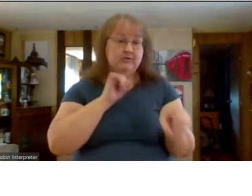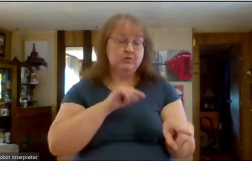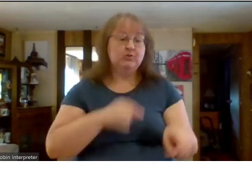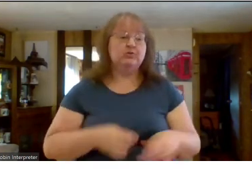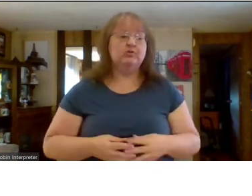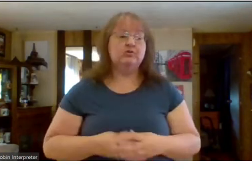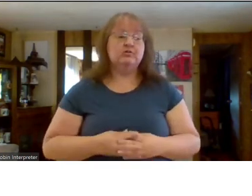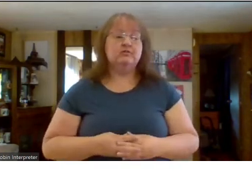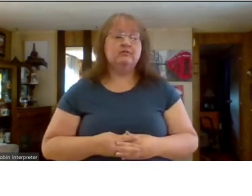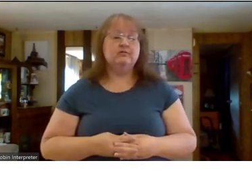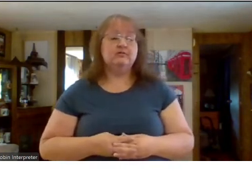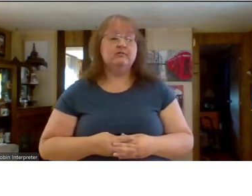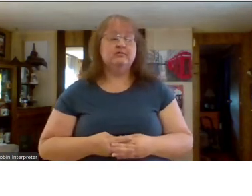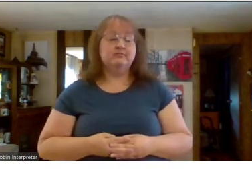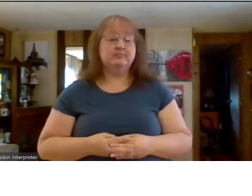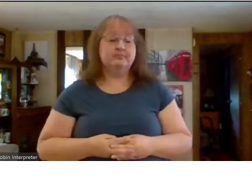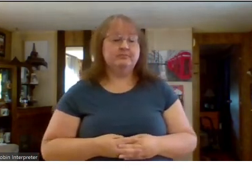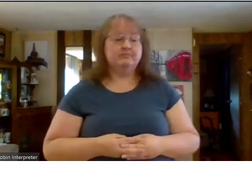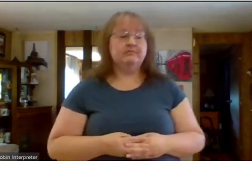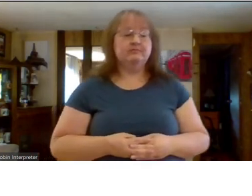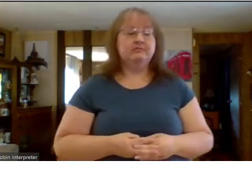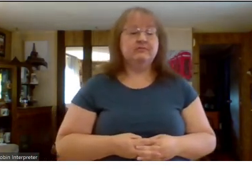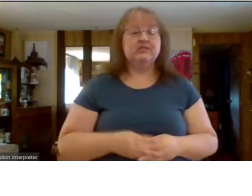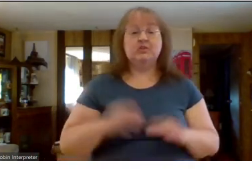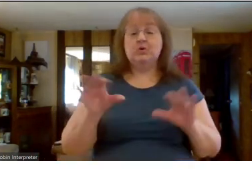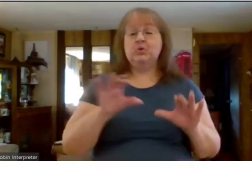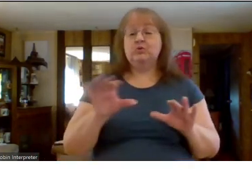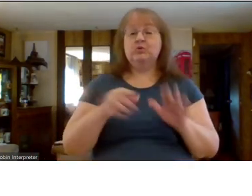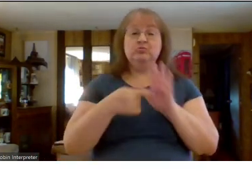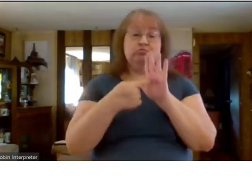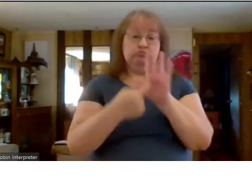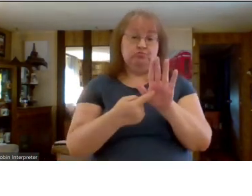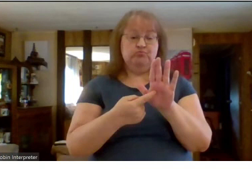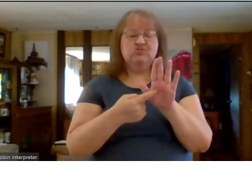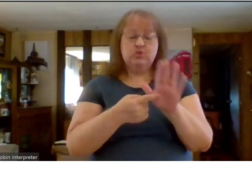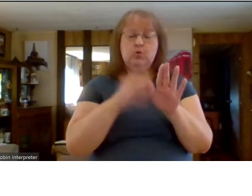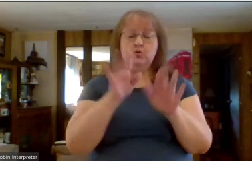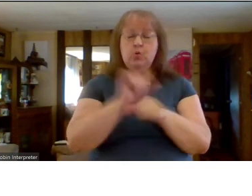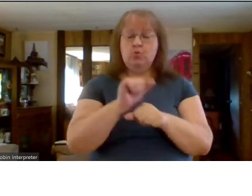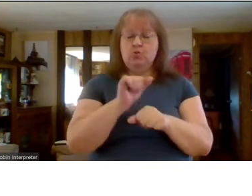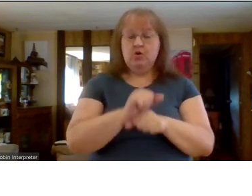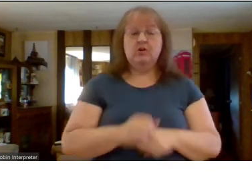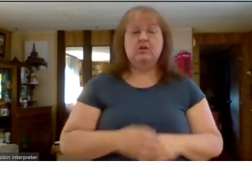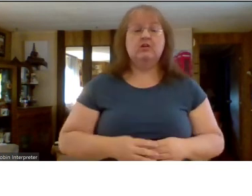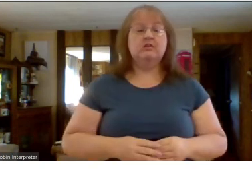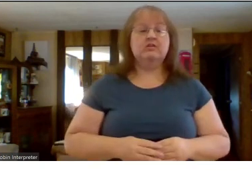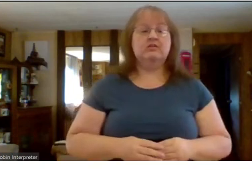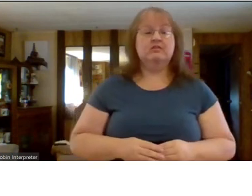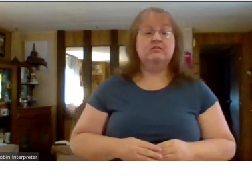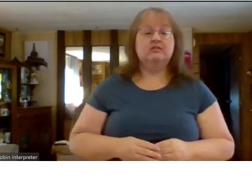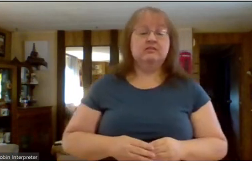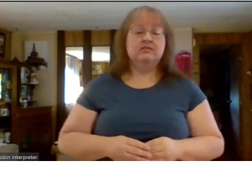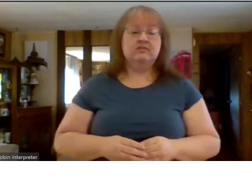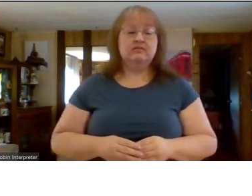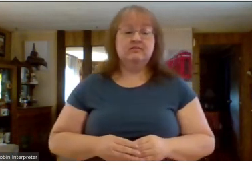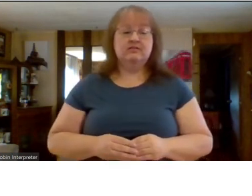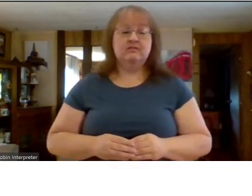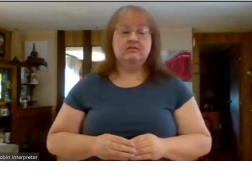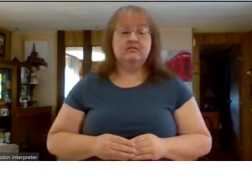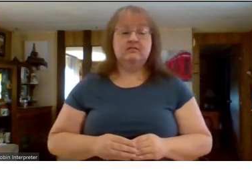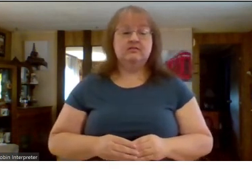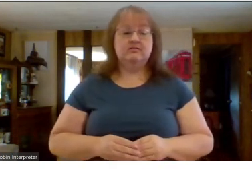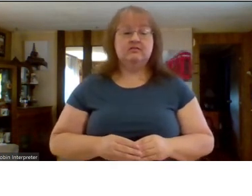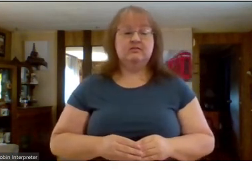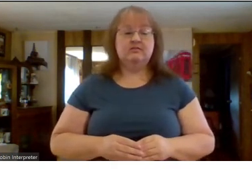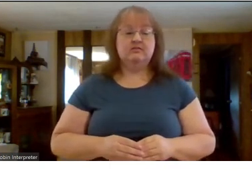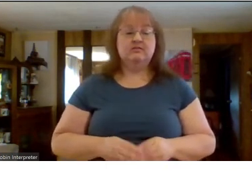matter what, you'll get the same answer in the end. Okay, you do all your work. So it'll be 27.5 times